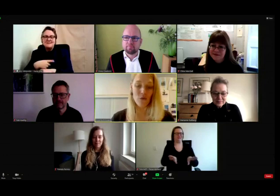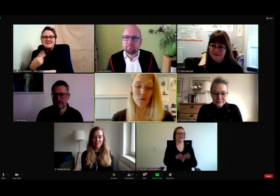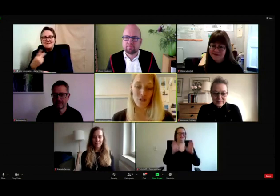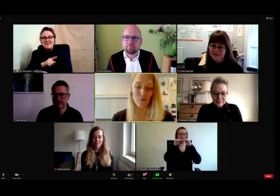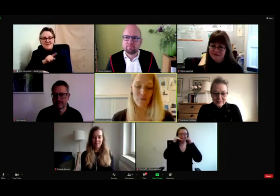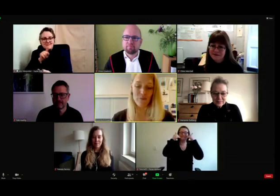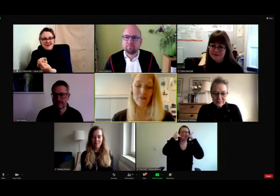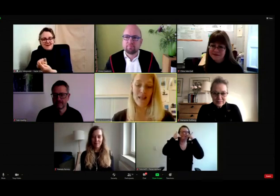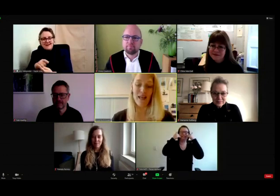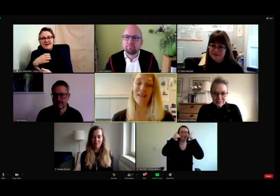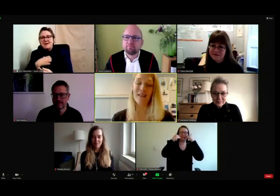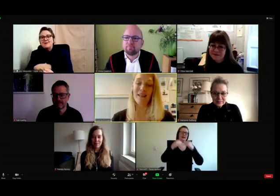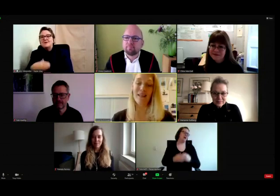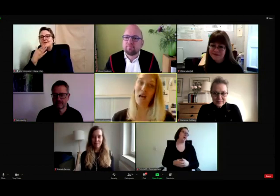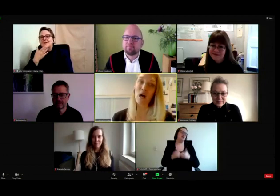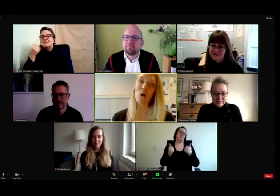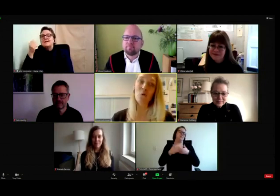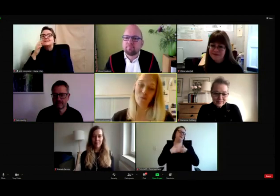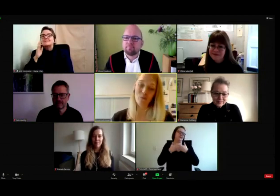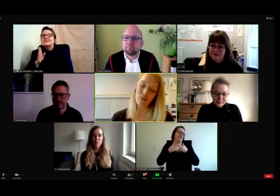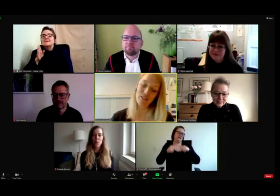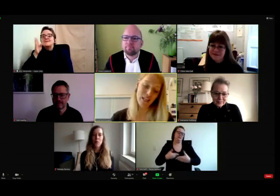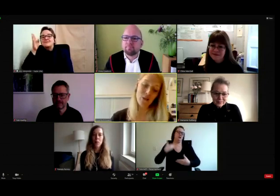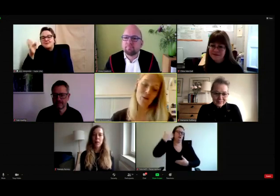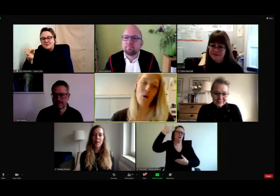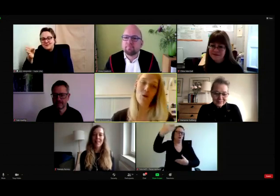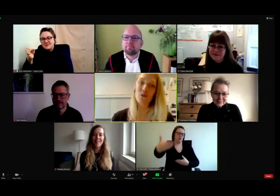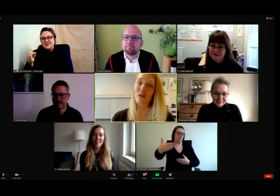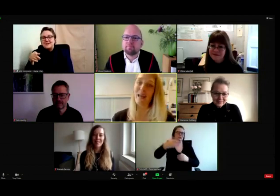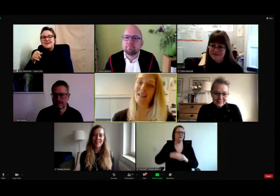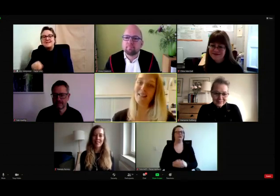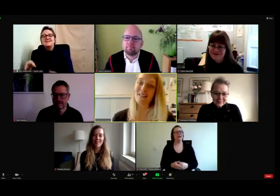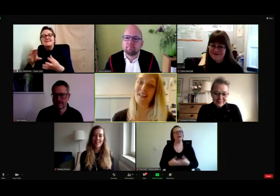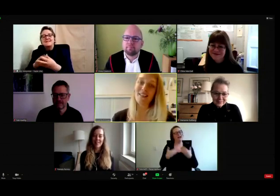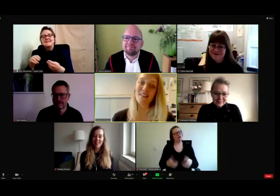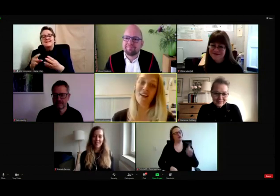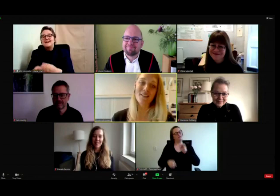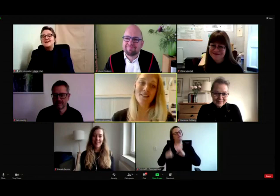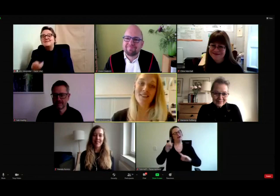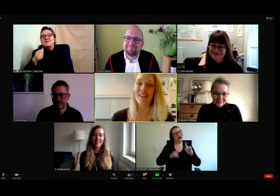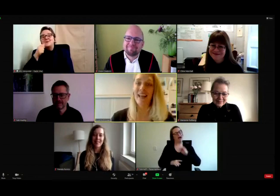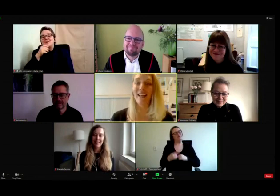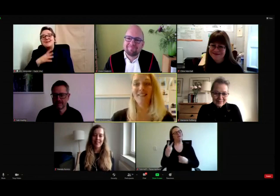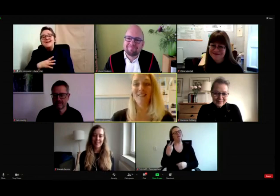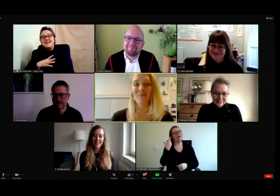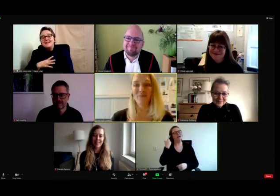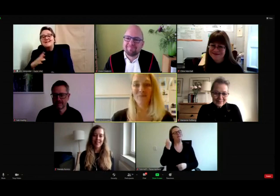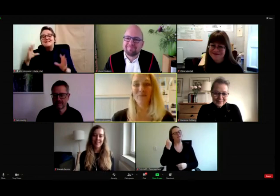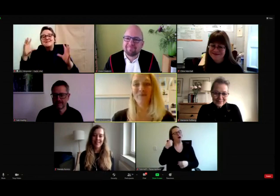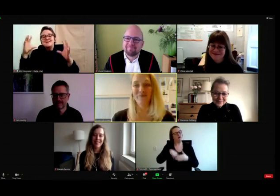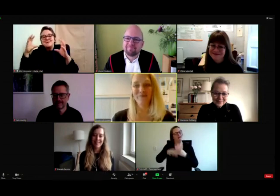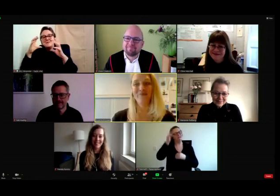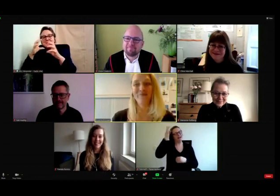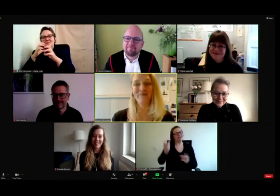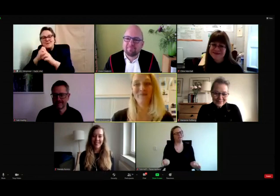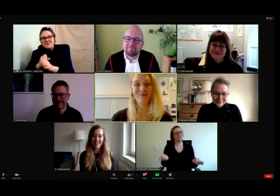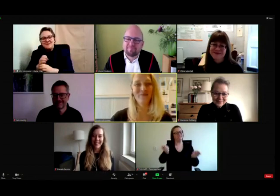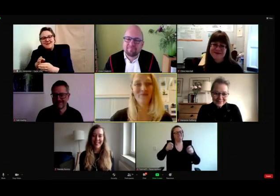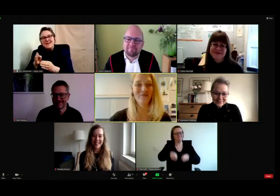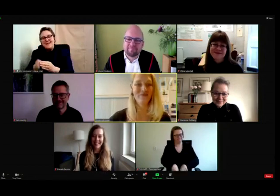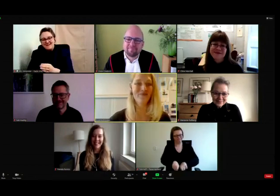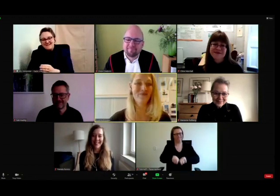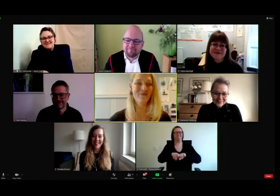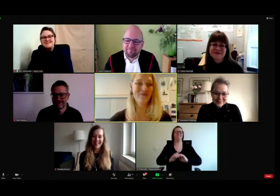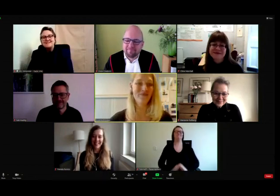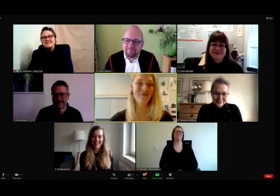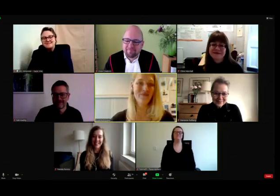all the best for the future, and this is how the tale of two ladies in science ends. Thank